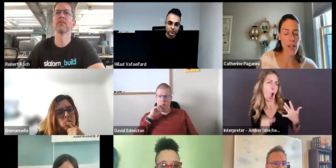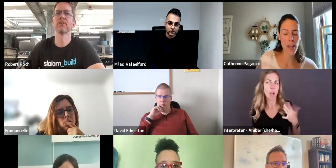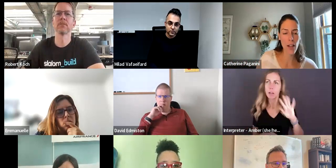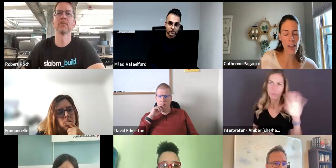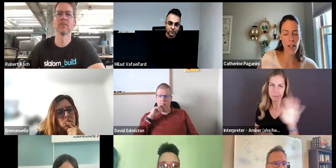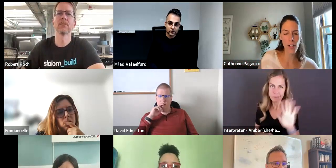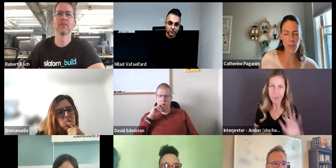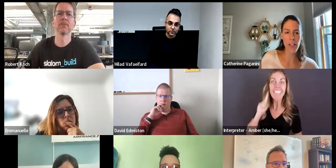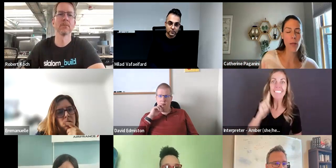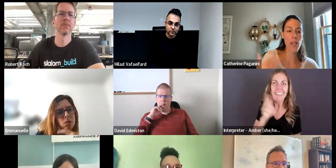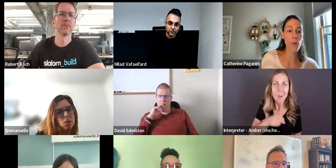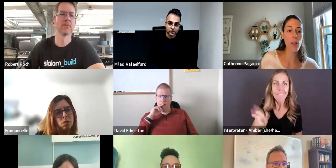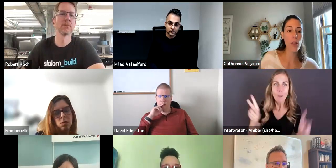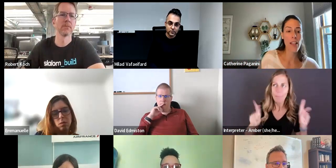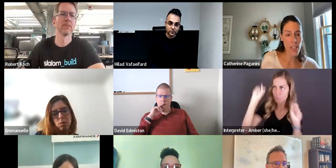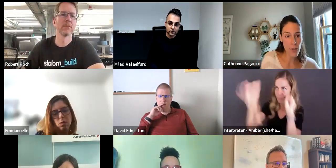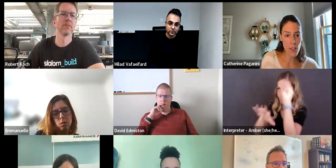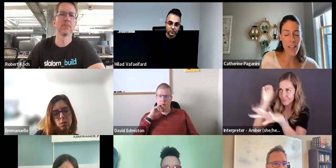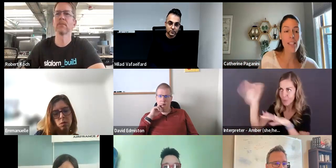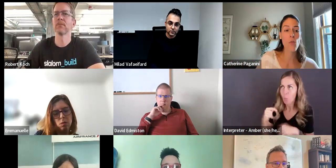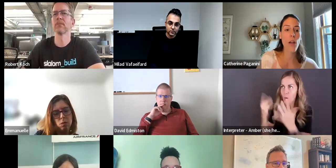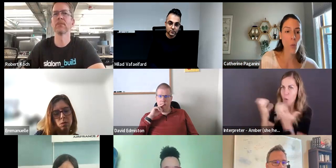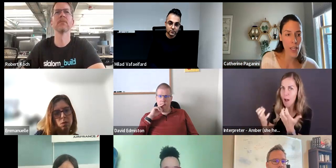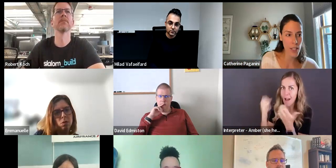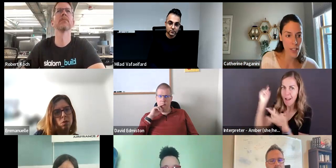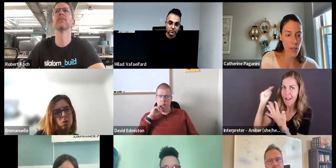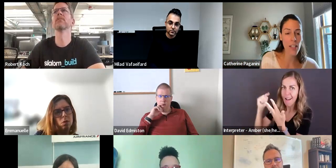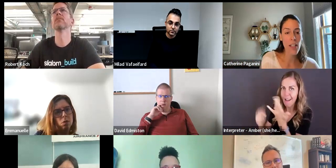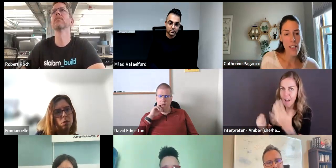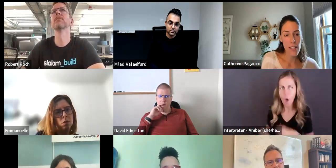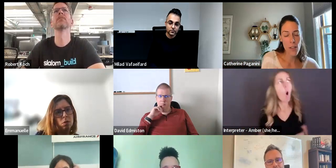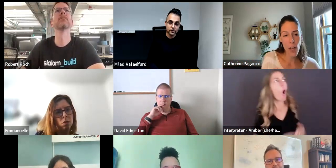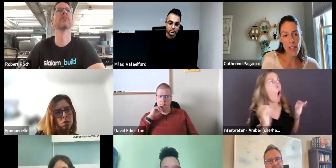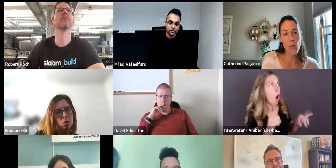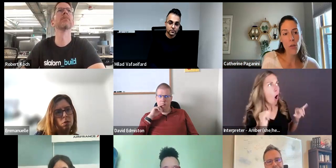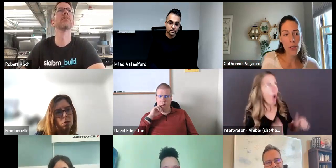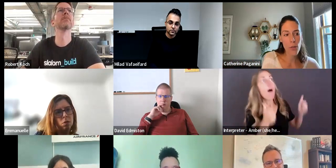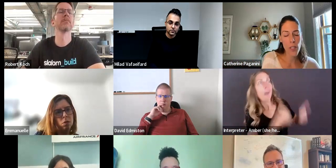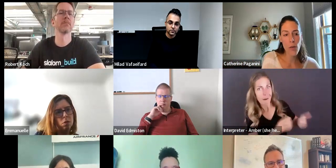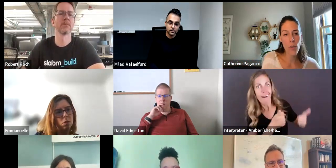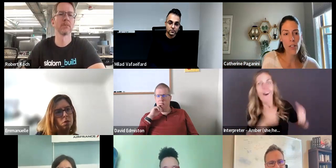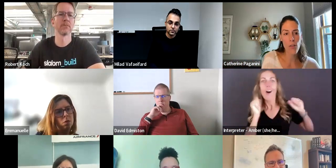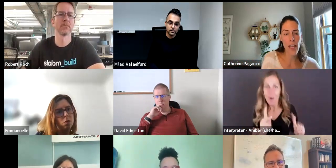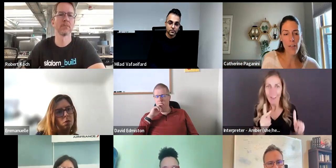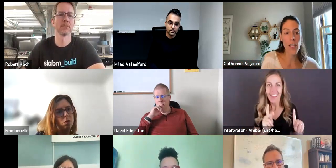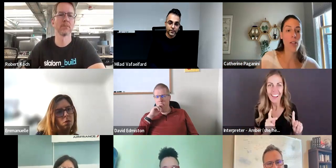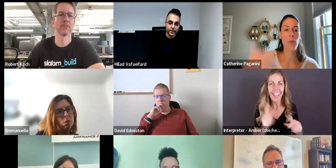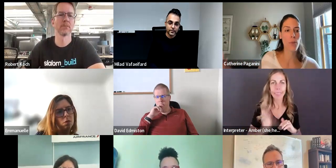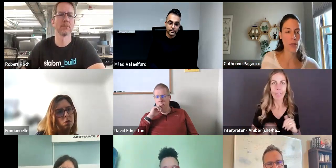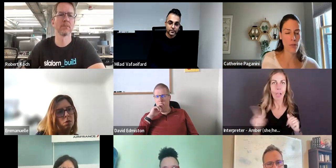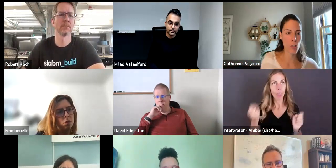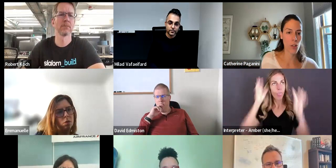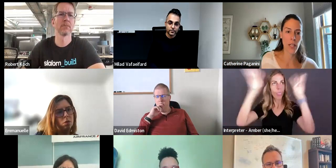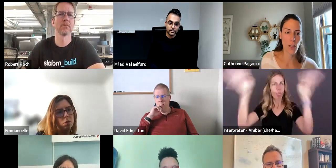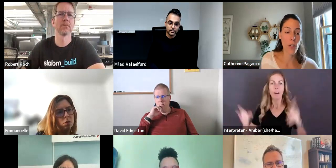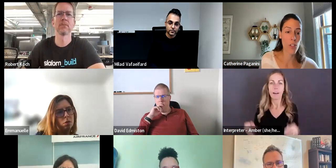hard of hearing people themselves who said, this is what we need, right? This is why it's so important. We don't want to have hearing